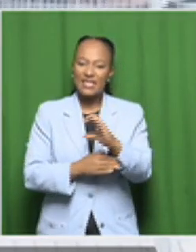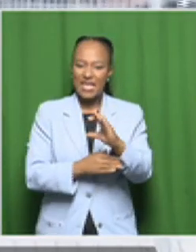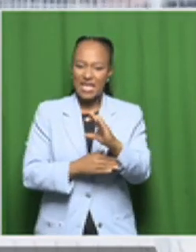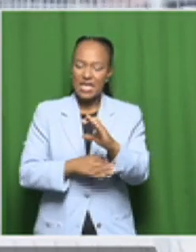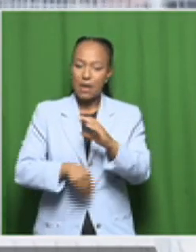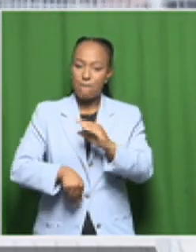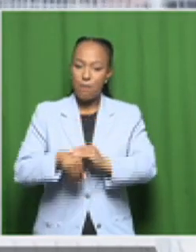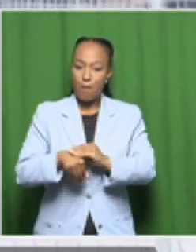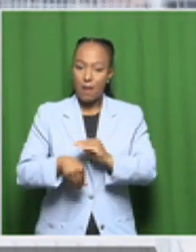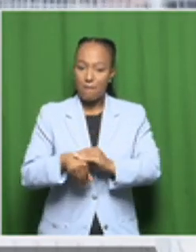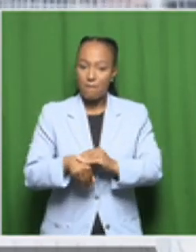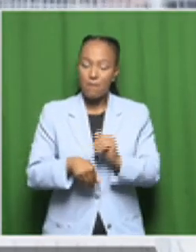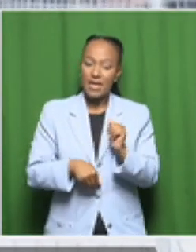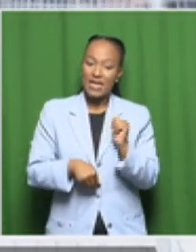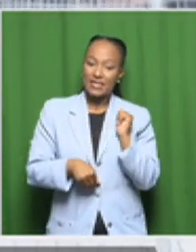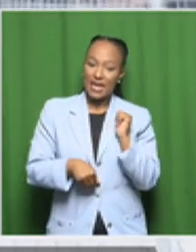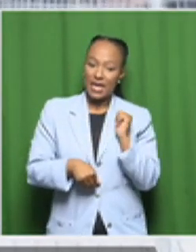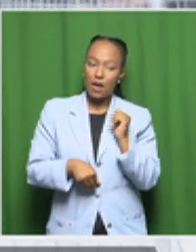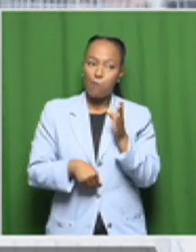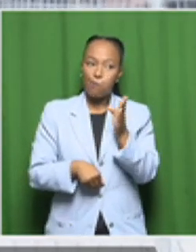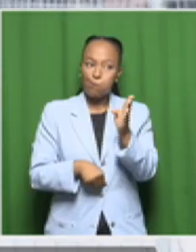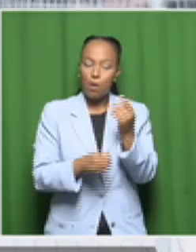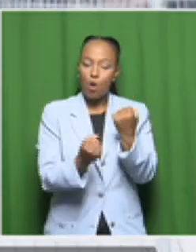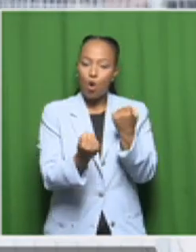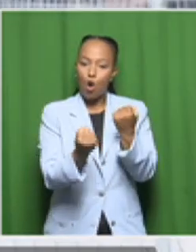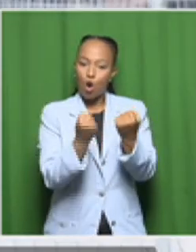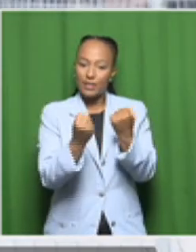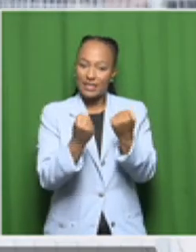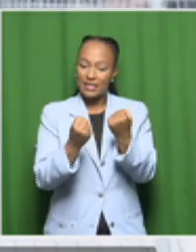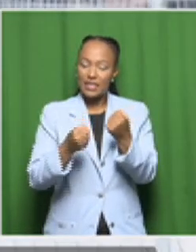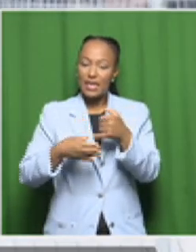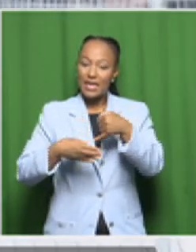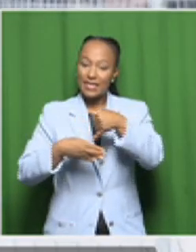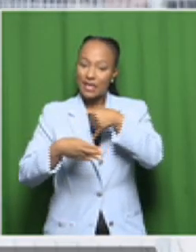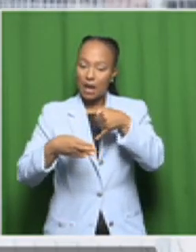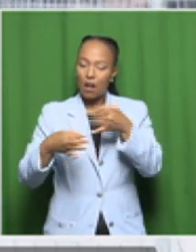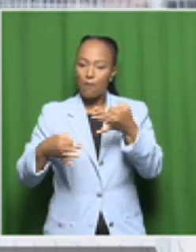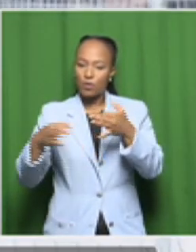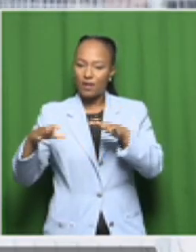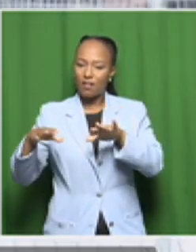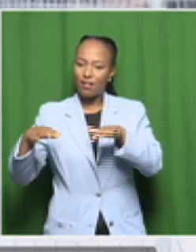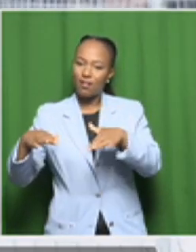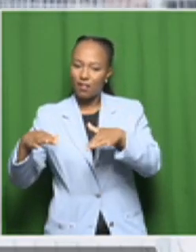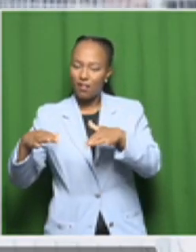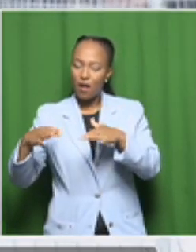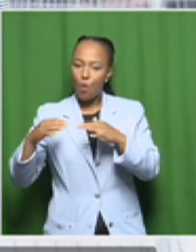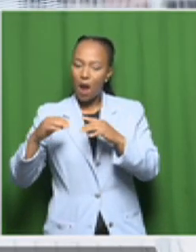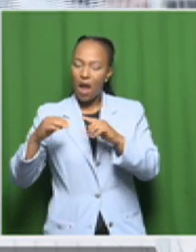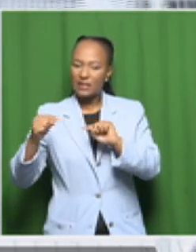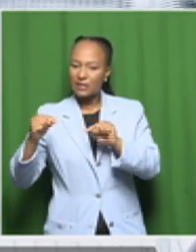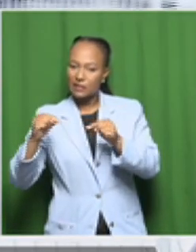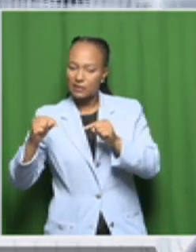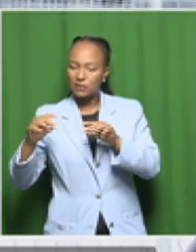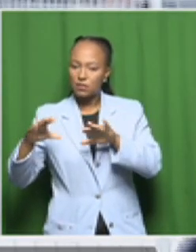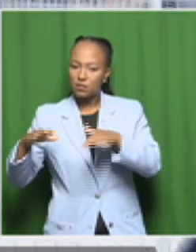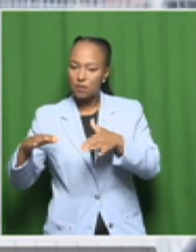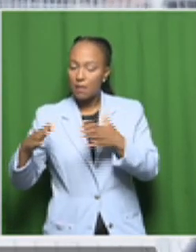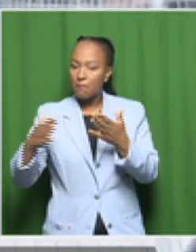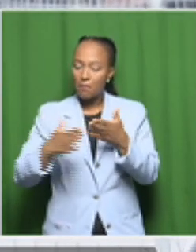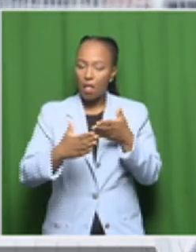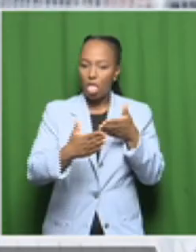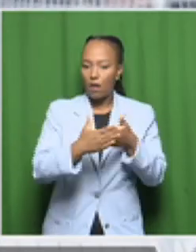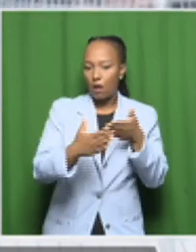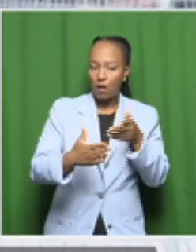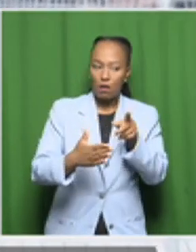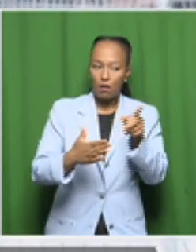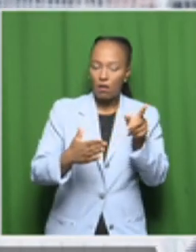court in the Free State yesterday. Do these internal party squabbles also hinder progress in service delivery and ensuring that the priorities